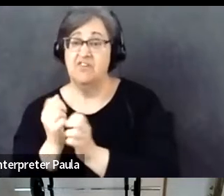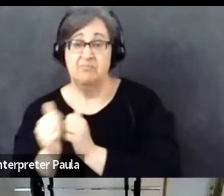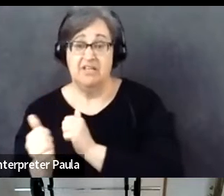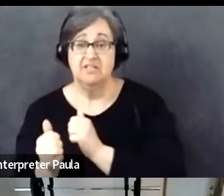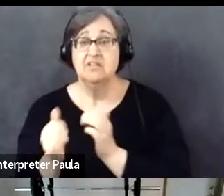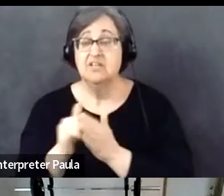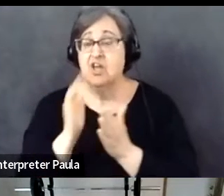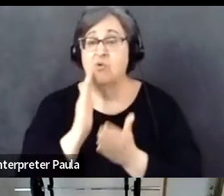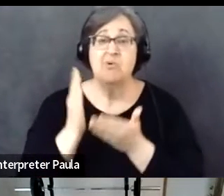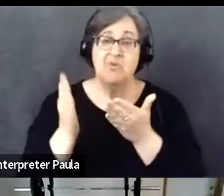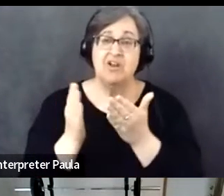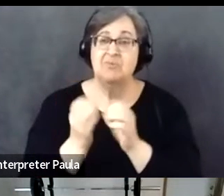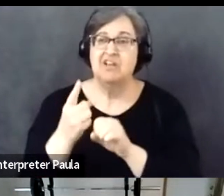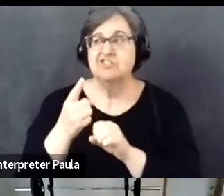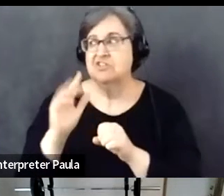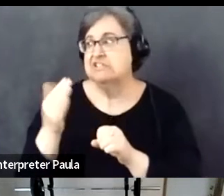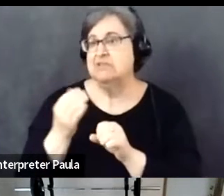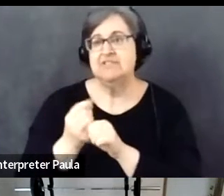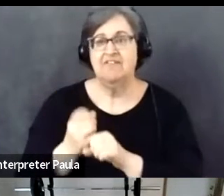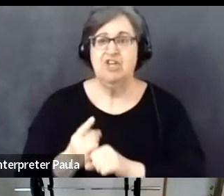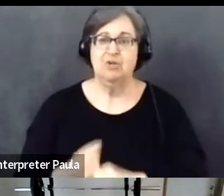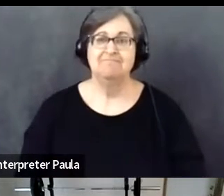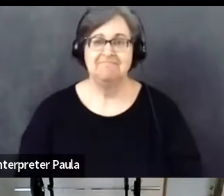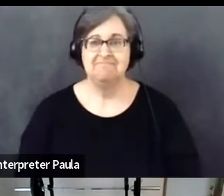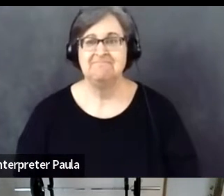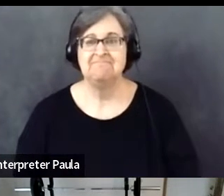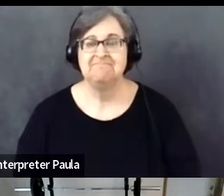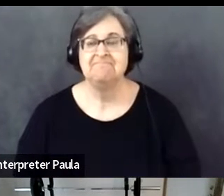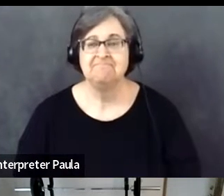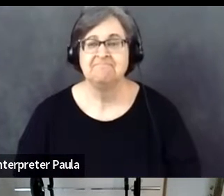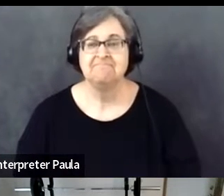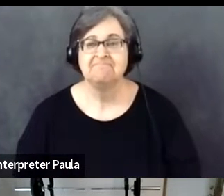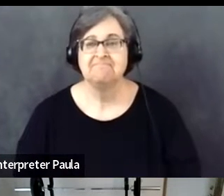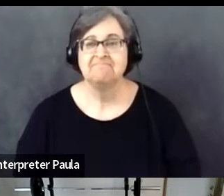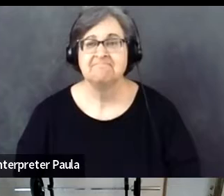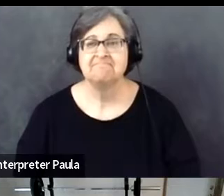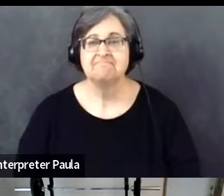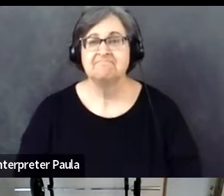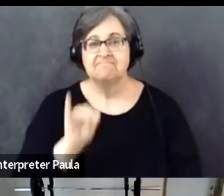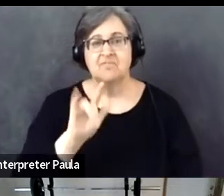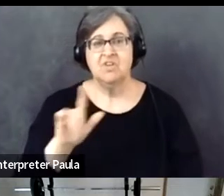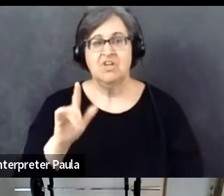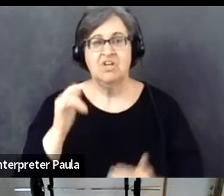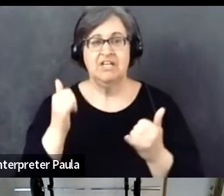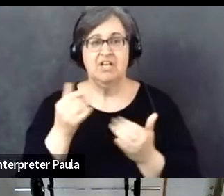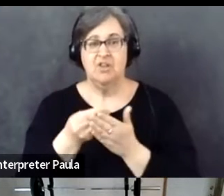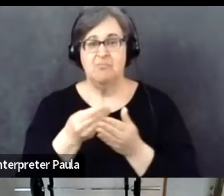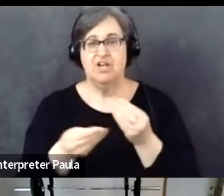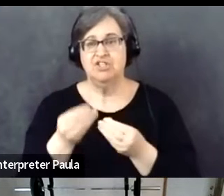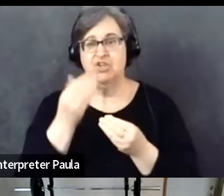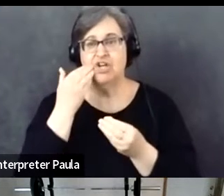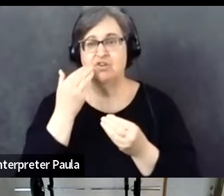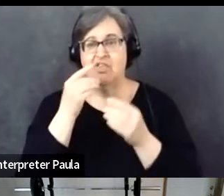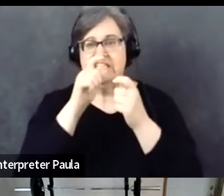up next year. It seems like it is every year. yeah. So we should go to the budget, and I know there's a lot